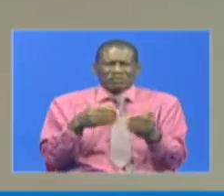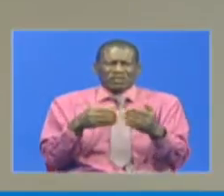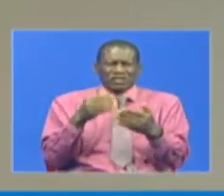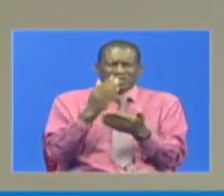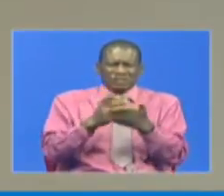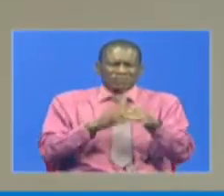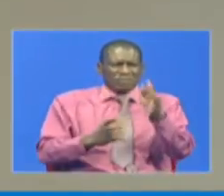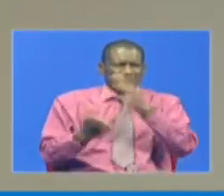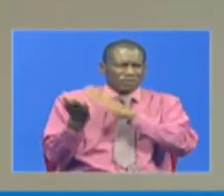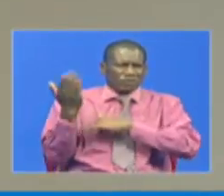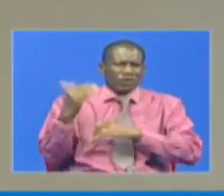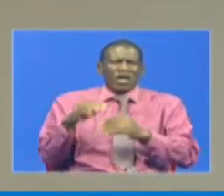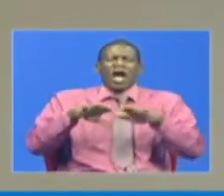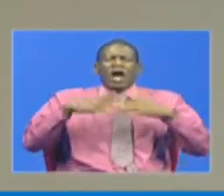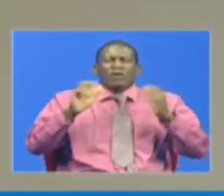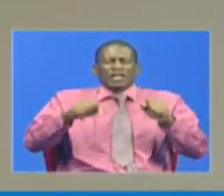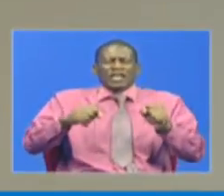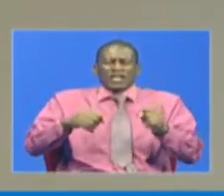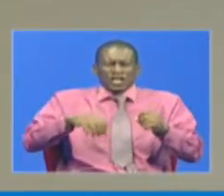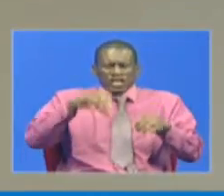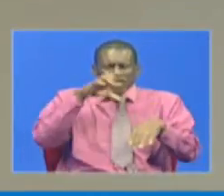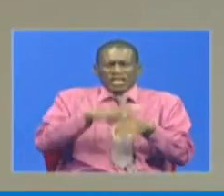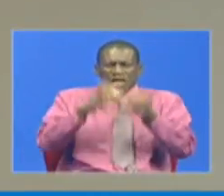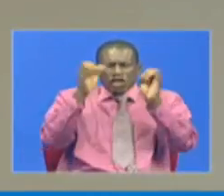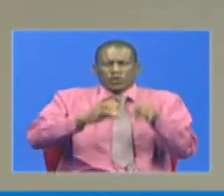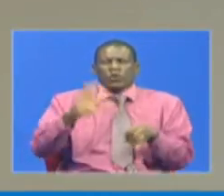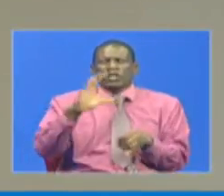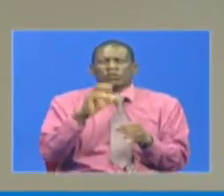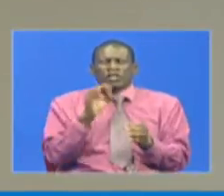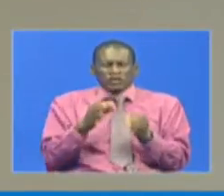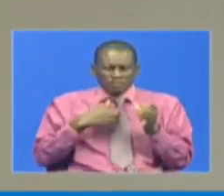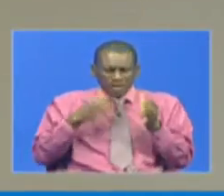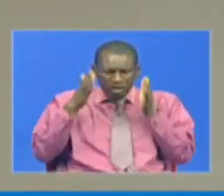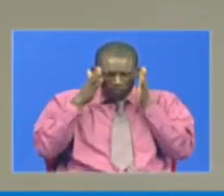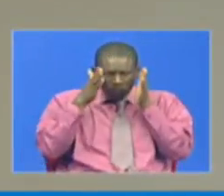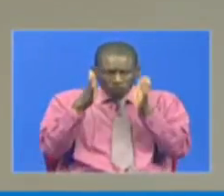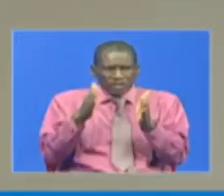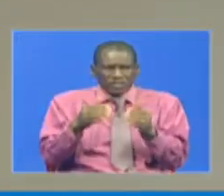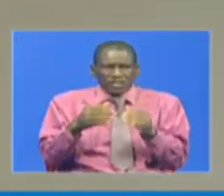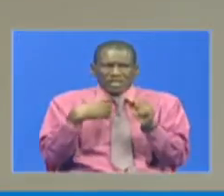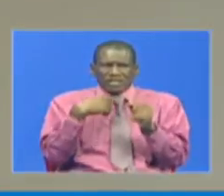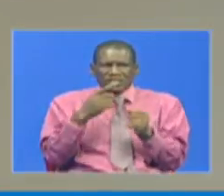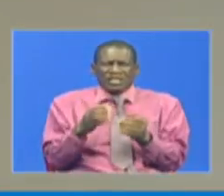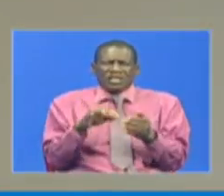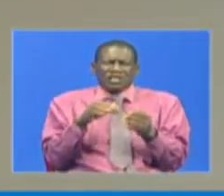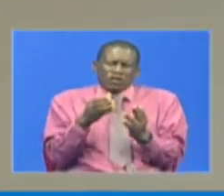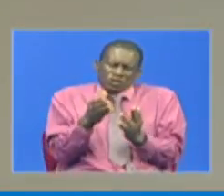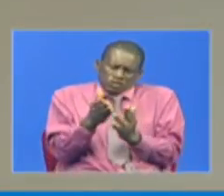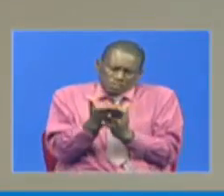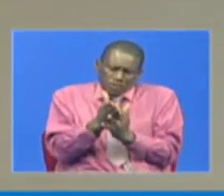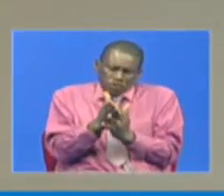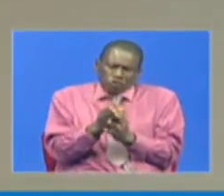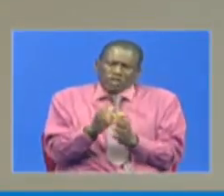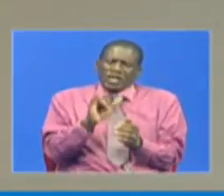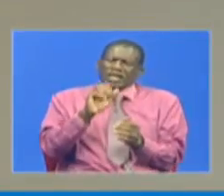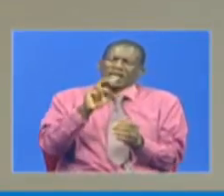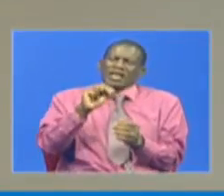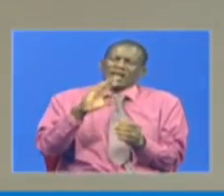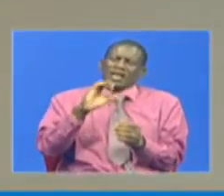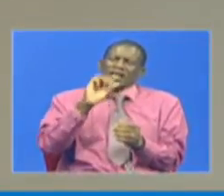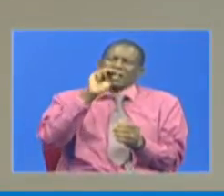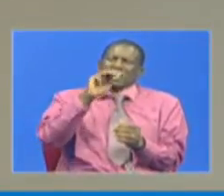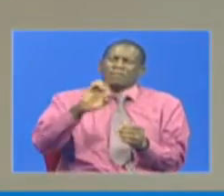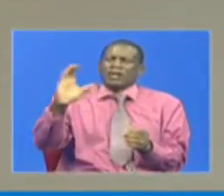I find a new one? So if I was focusing on, let's say, middle income customers, maybe I can